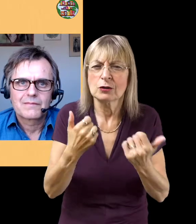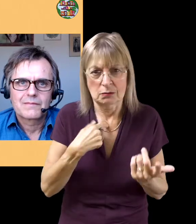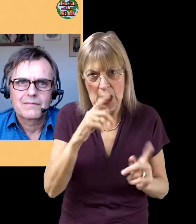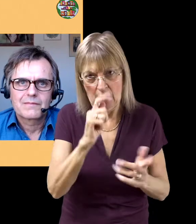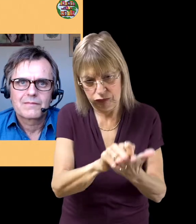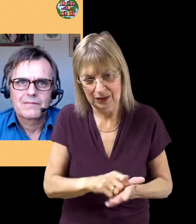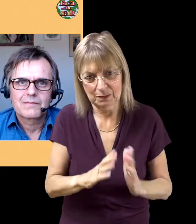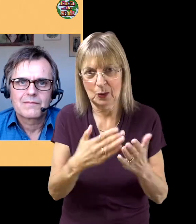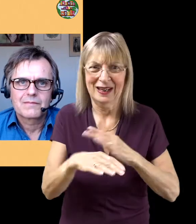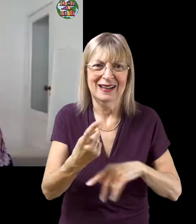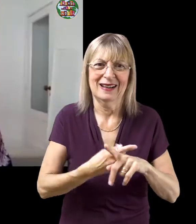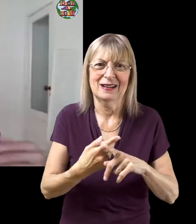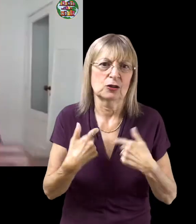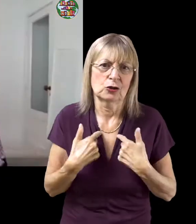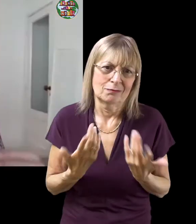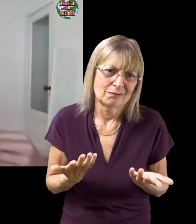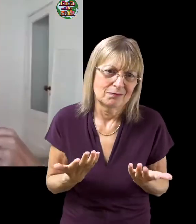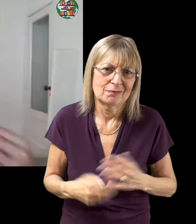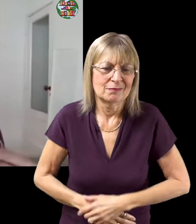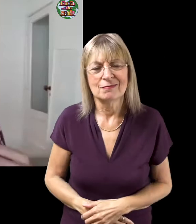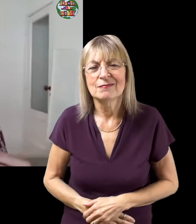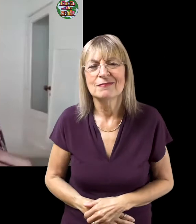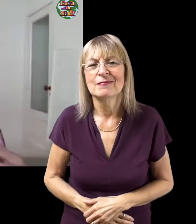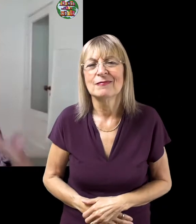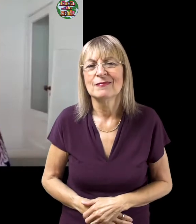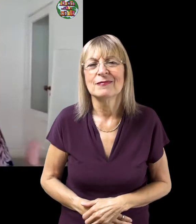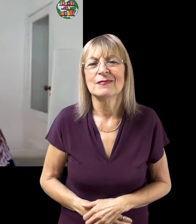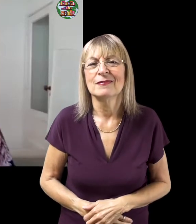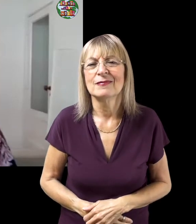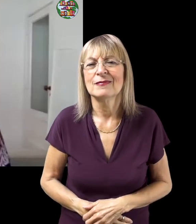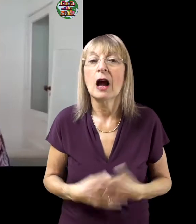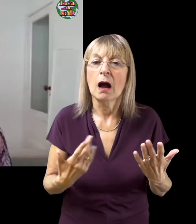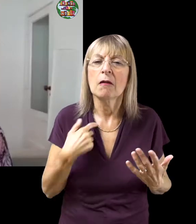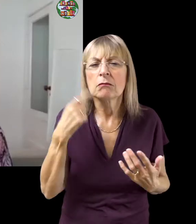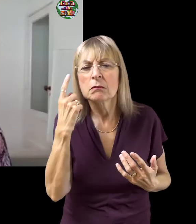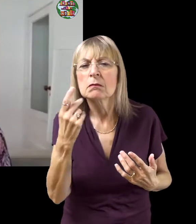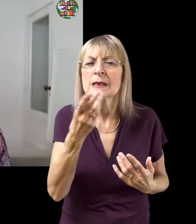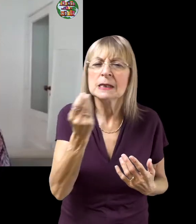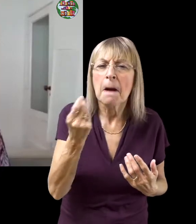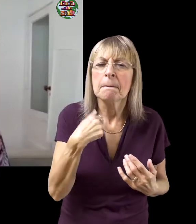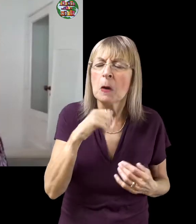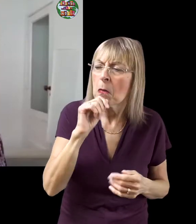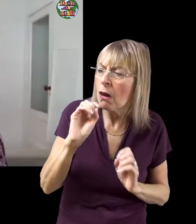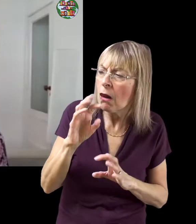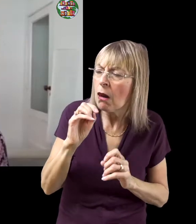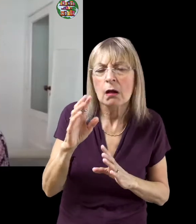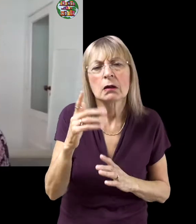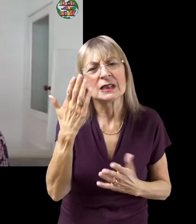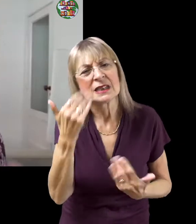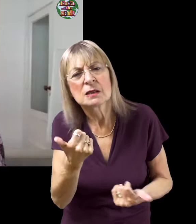in this. I love English. I mean, I would never be able to write a book in English, but I think I